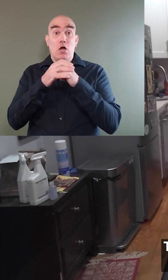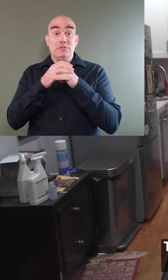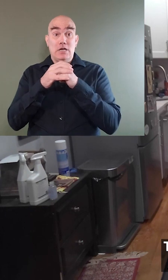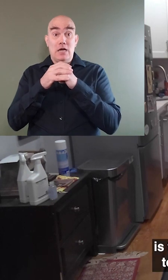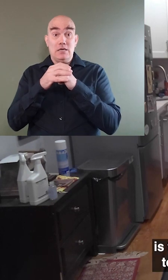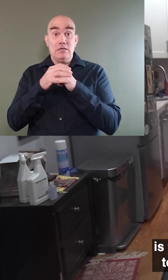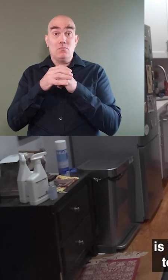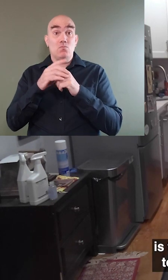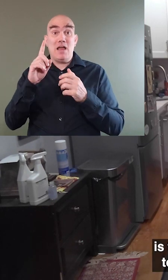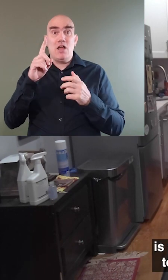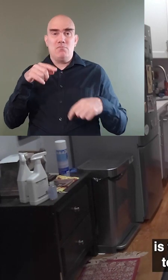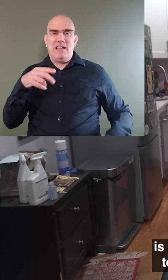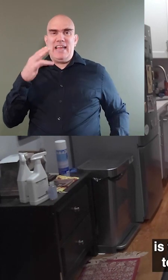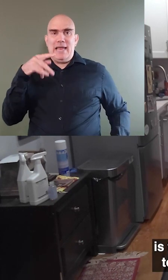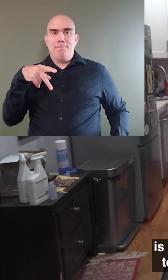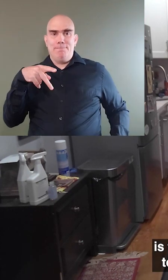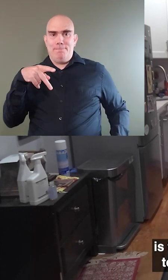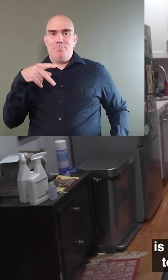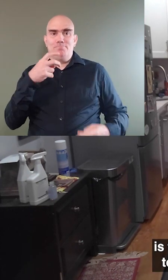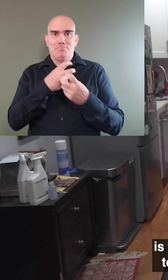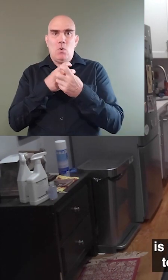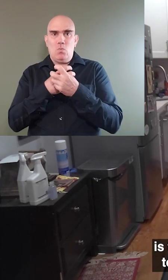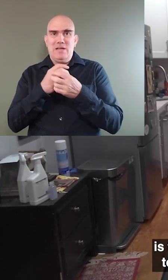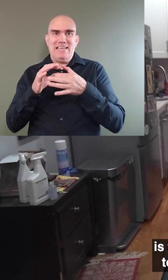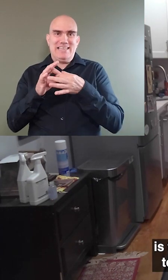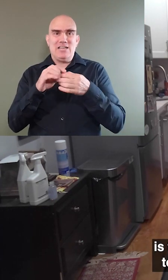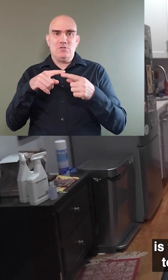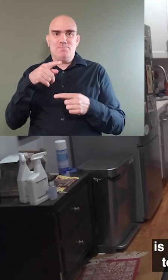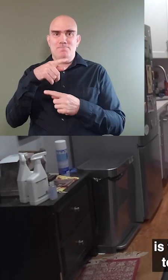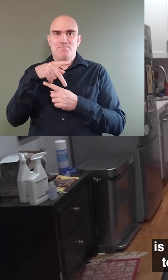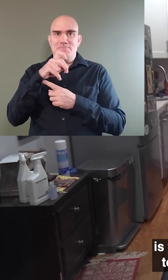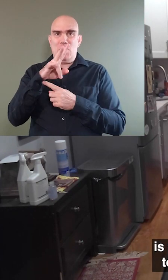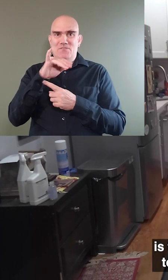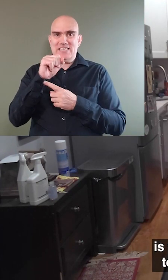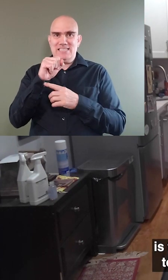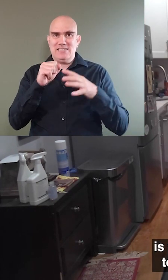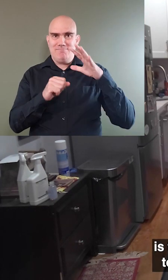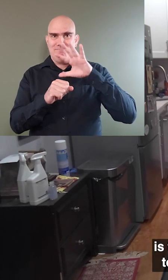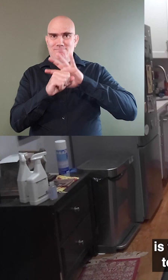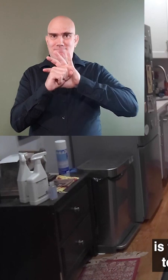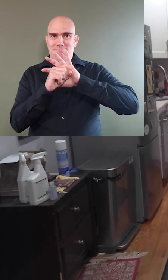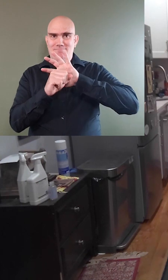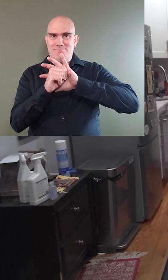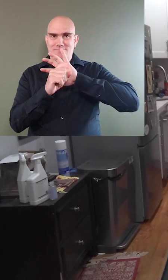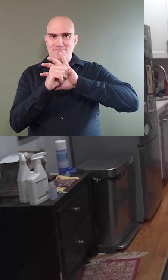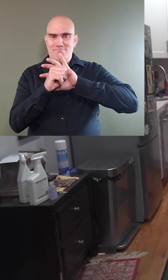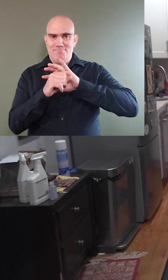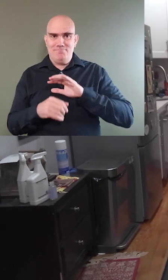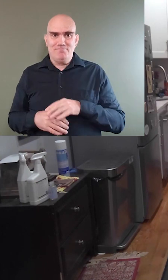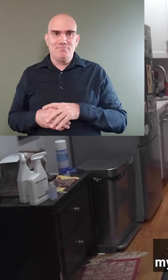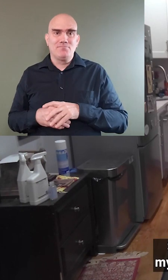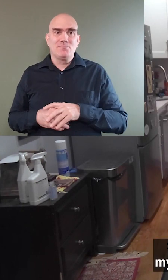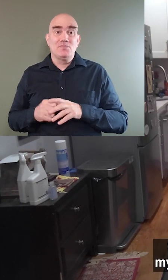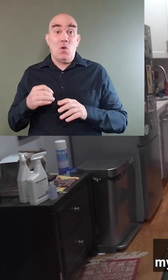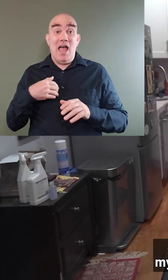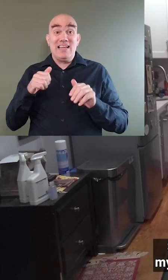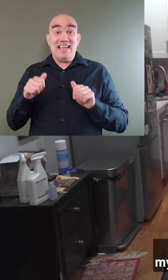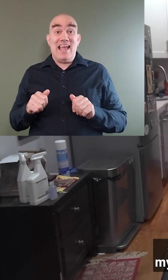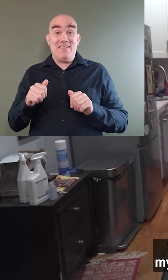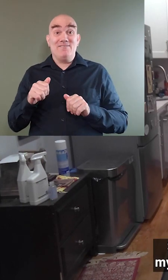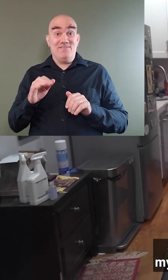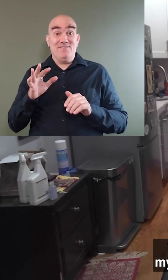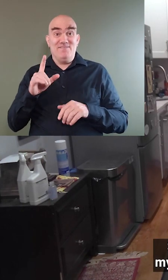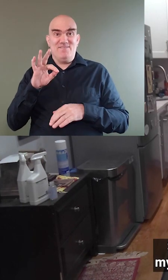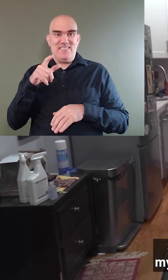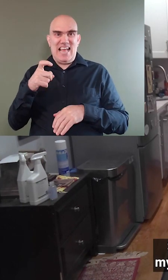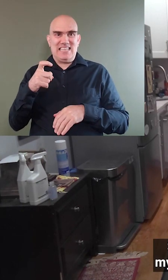human body is the thigh bone connecting to the pelvis, the hip joint. So I can